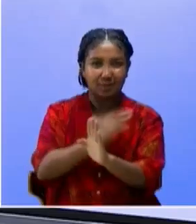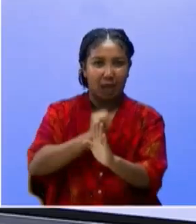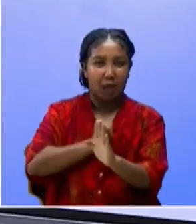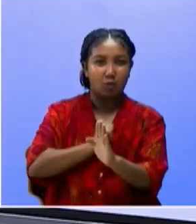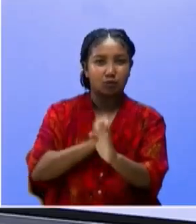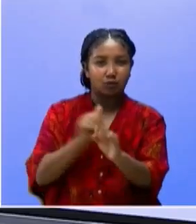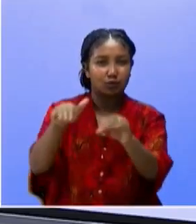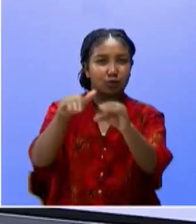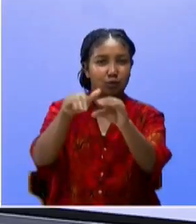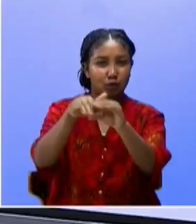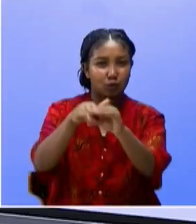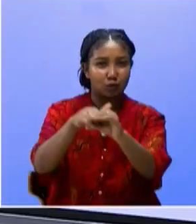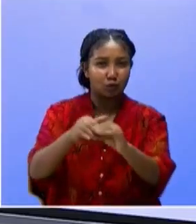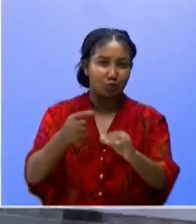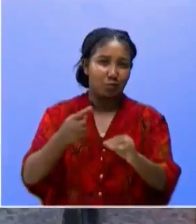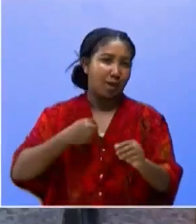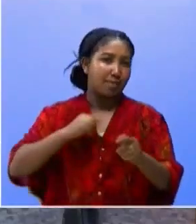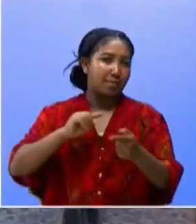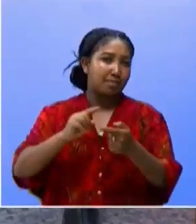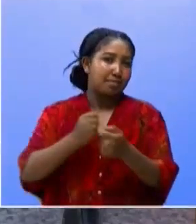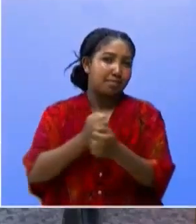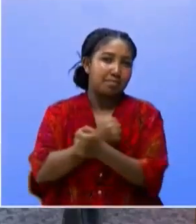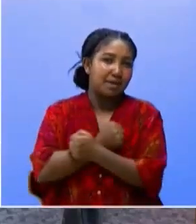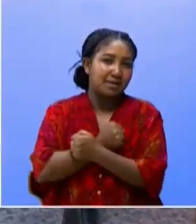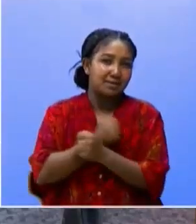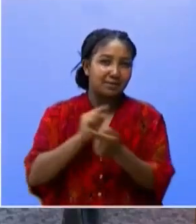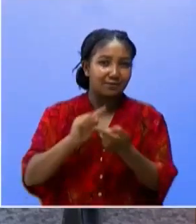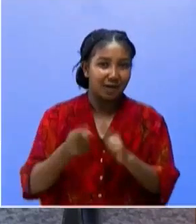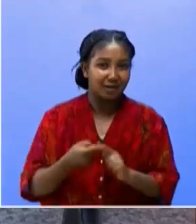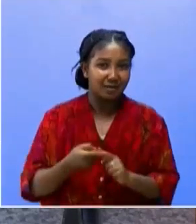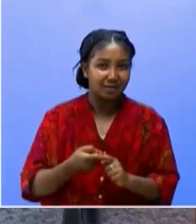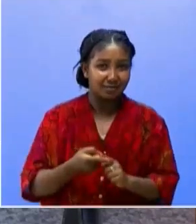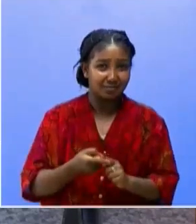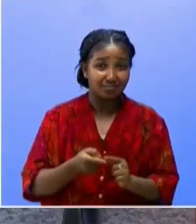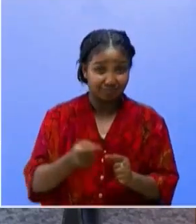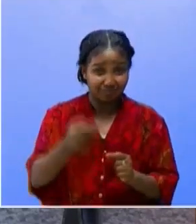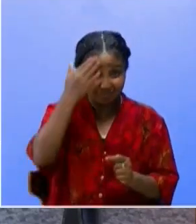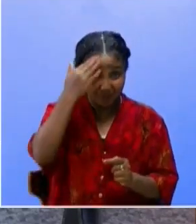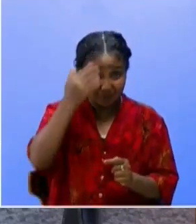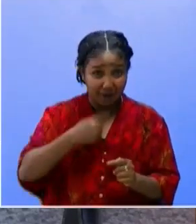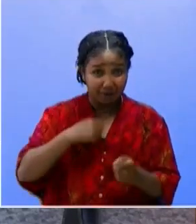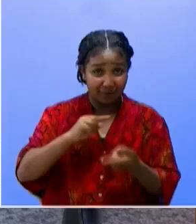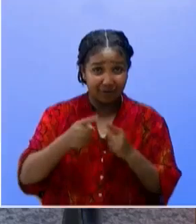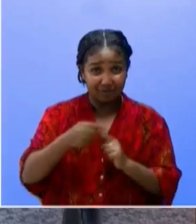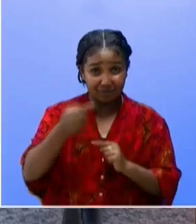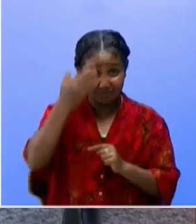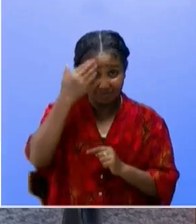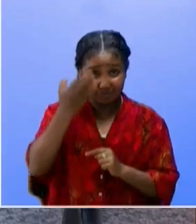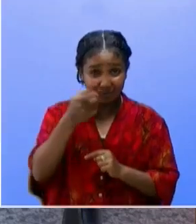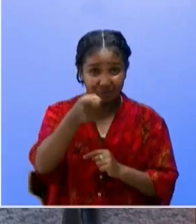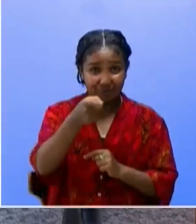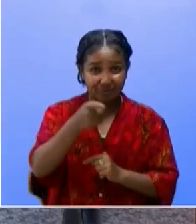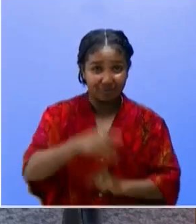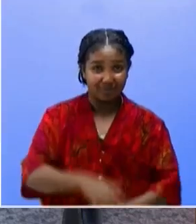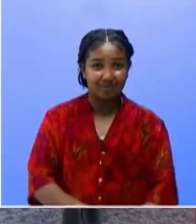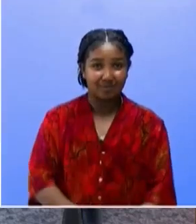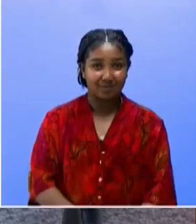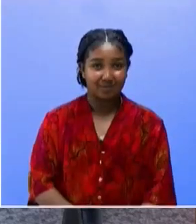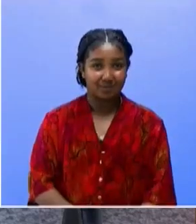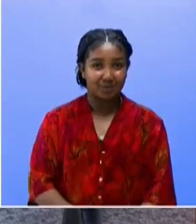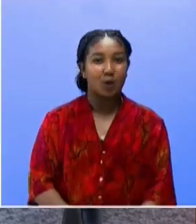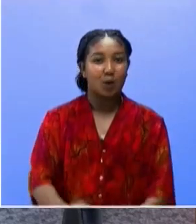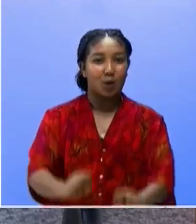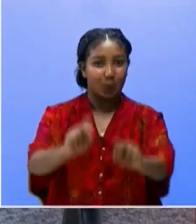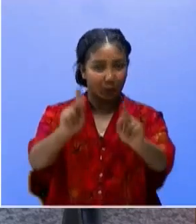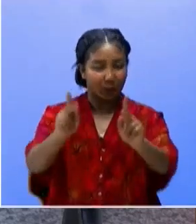to introduce you with my best friend. Yeah? Do you want to know about my best friend?